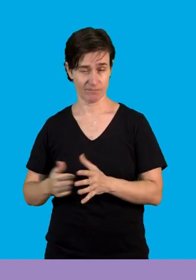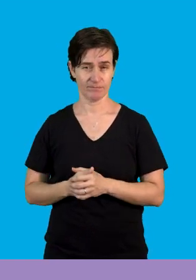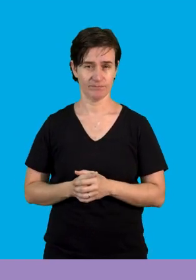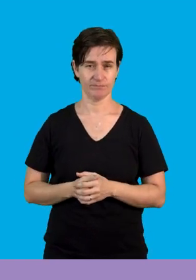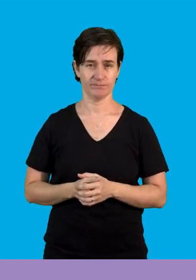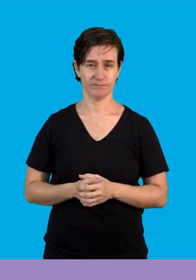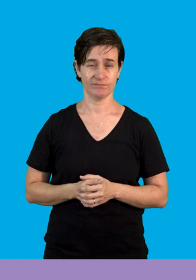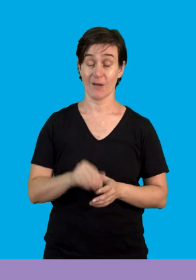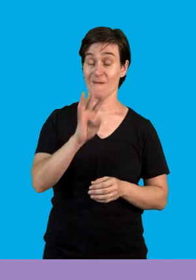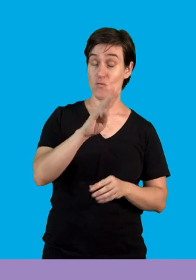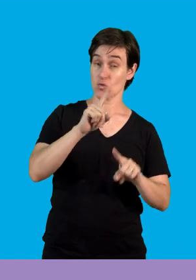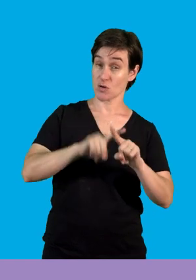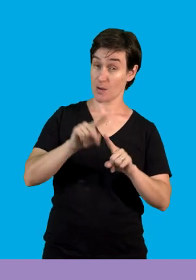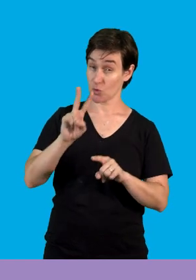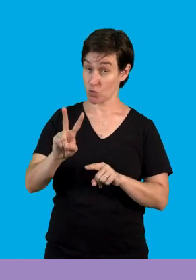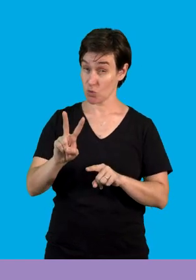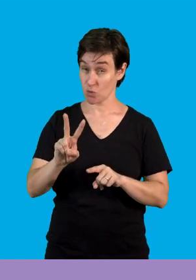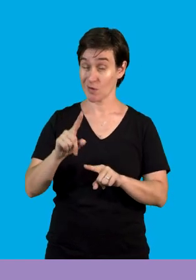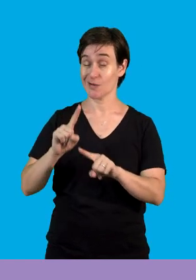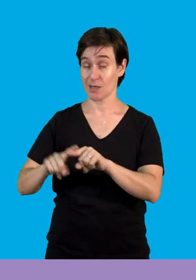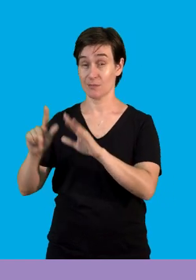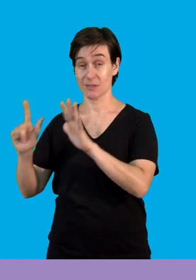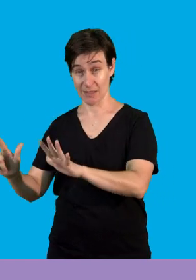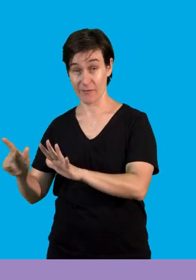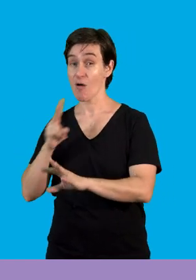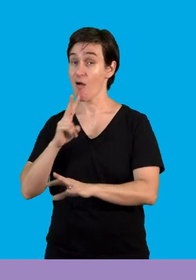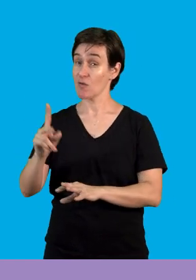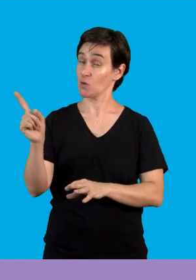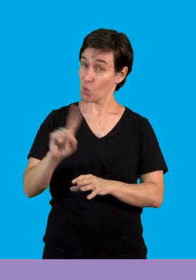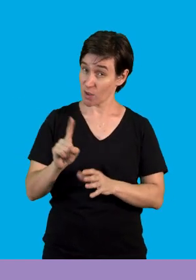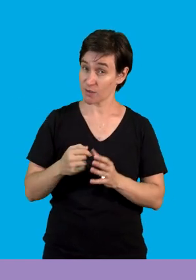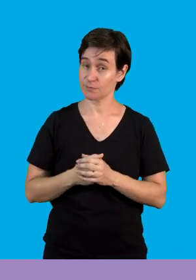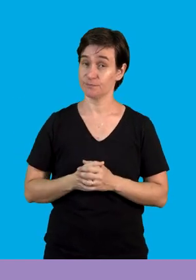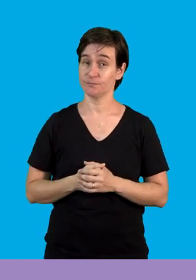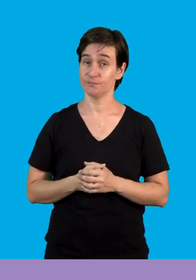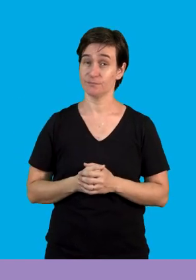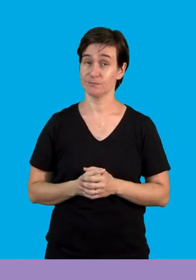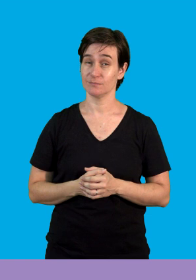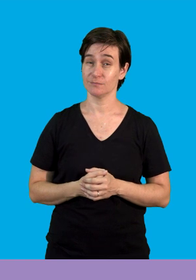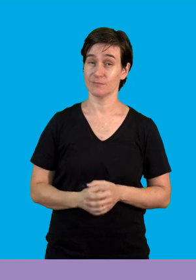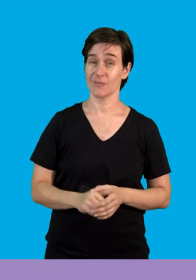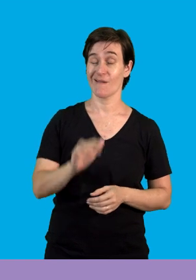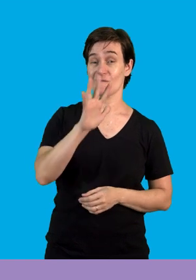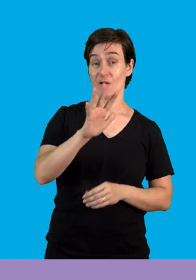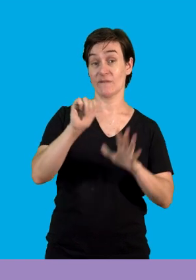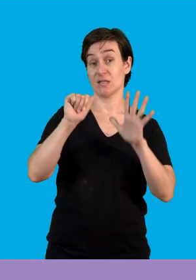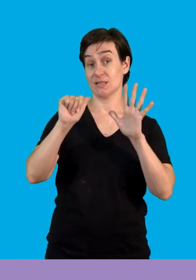So 4 multiplied by 2 multiplied by 7 is going to give us